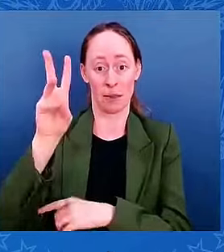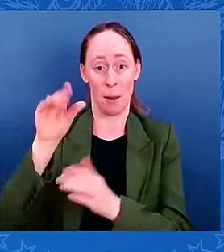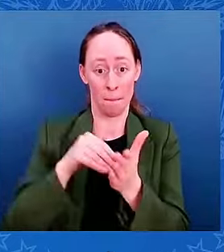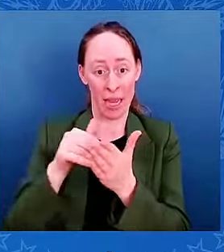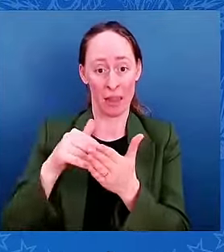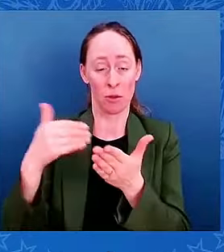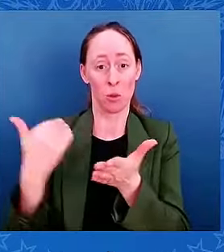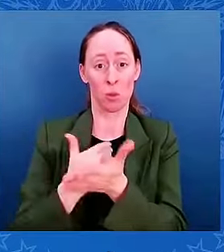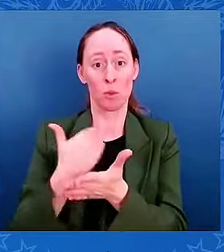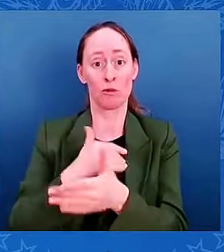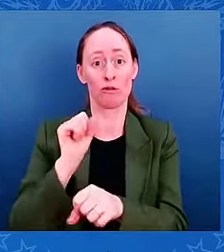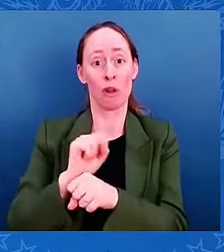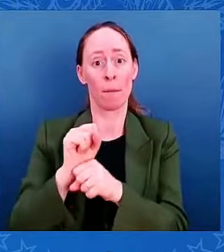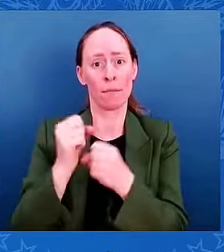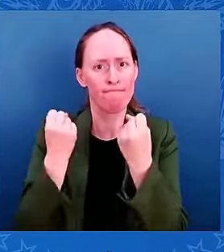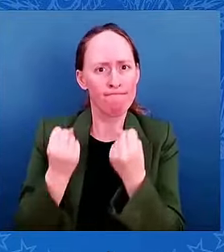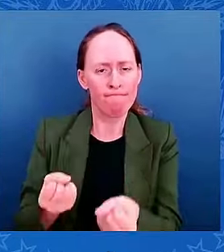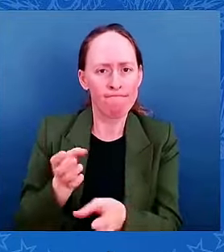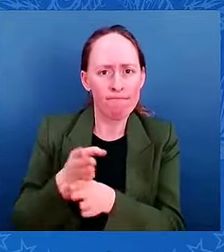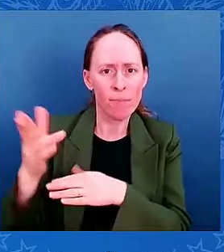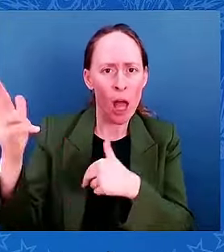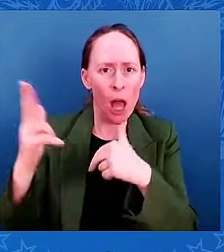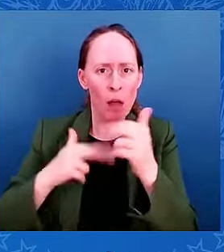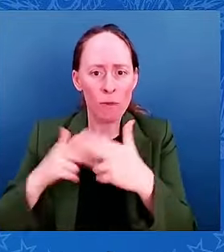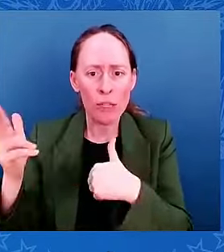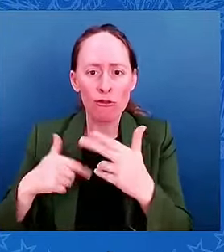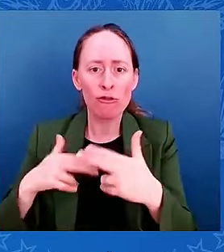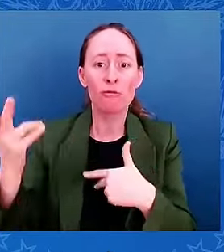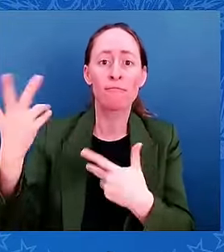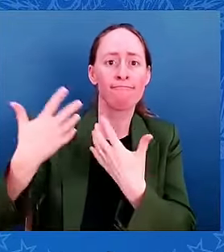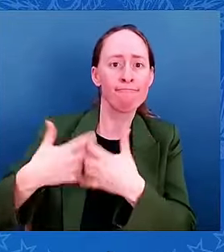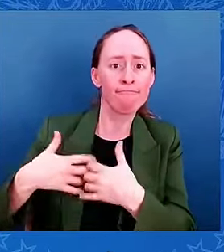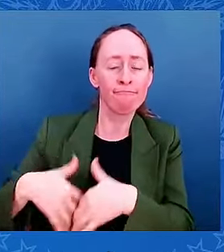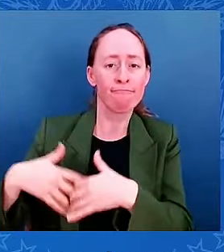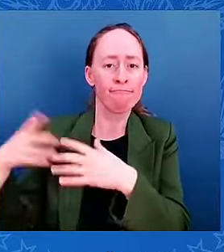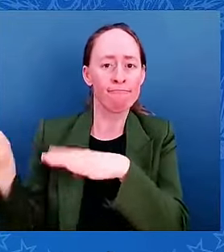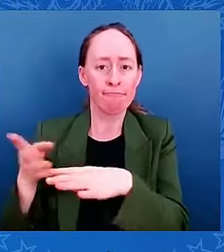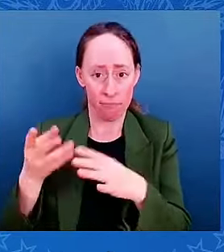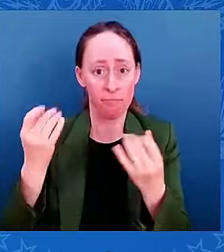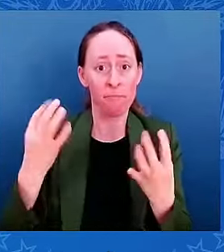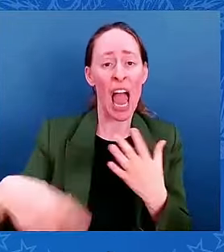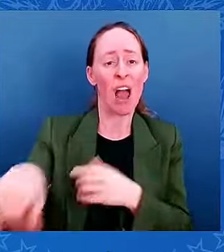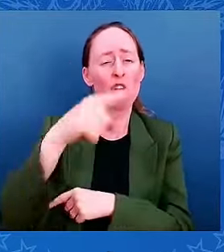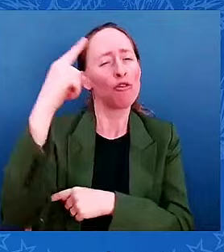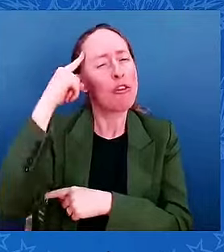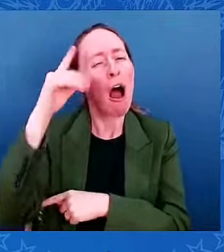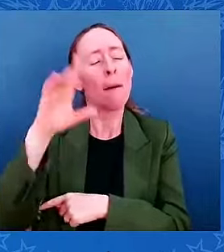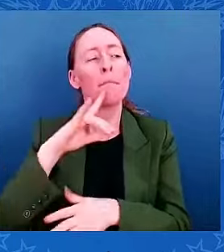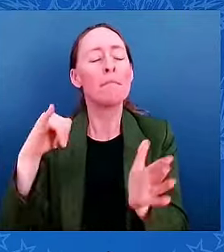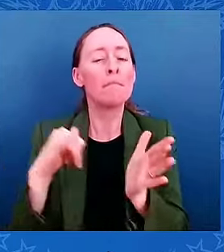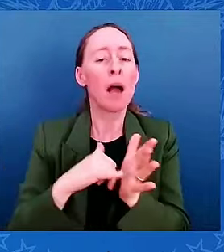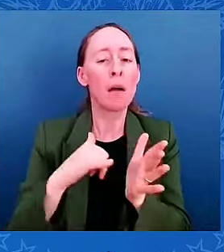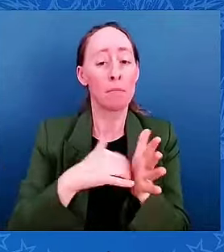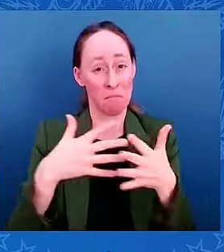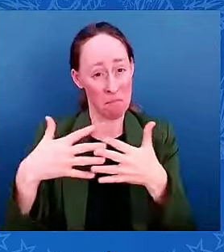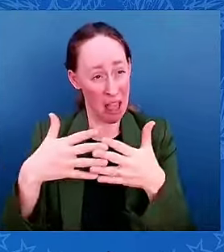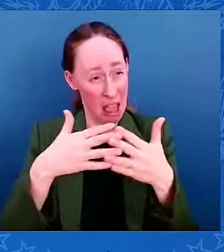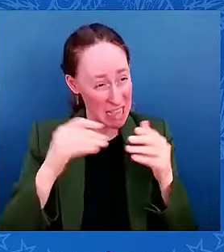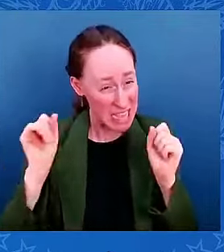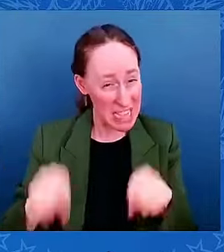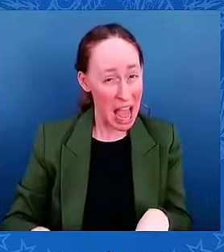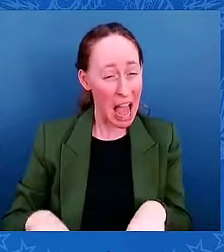Where in the hell is it written that America can't lead the world again in manufacturing? We are leading the world in manufacturing, and we'll continue to.